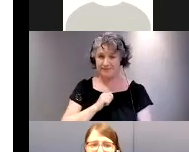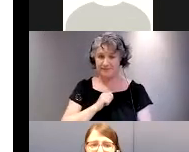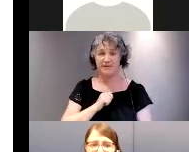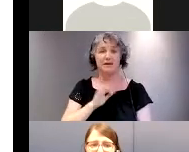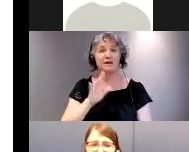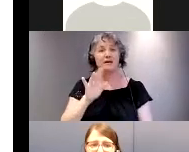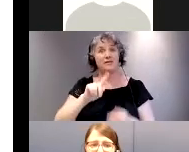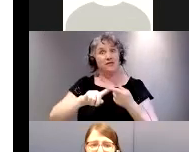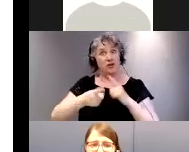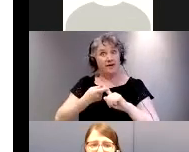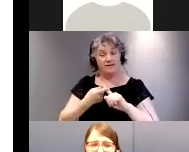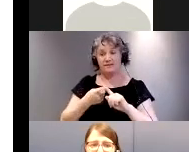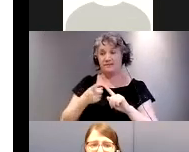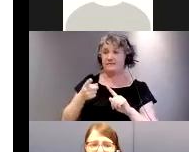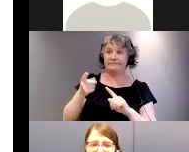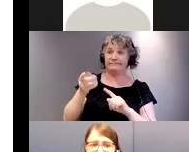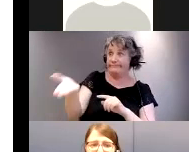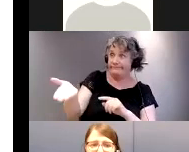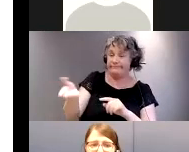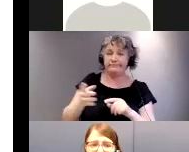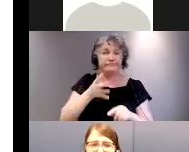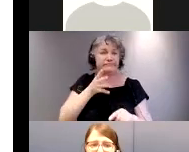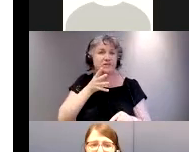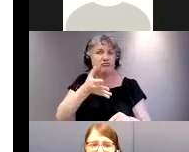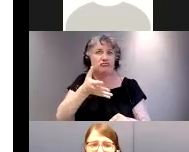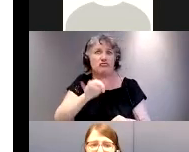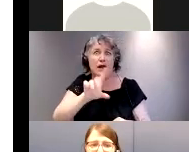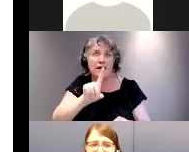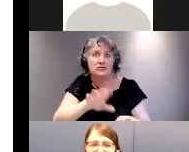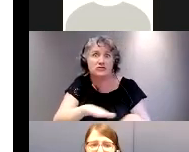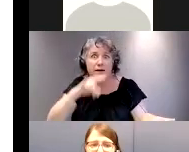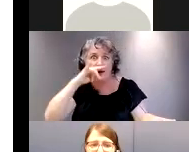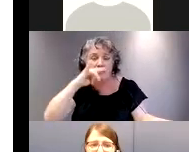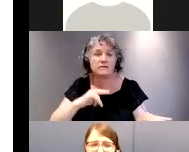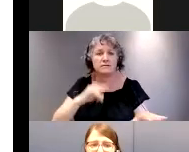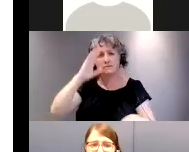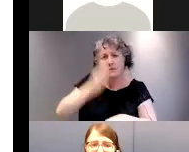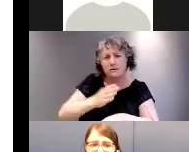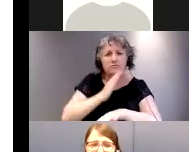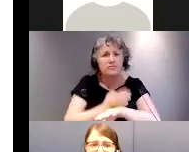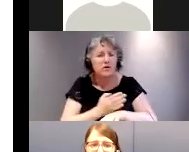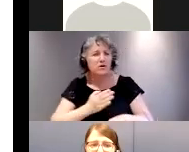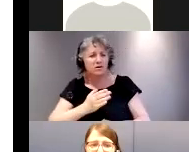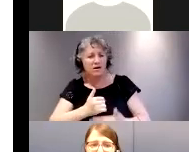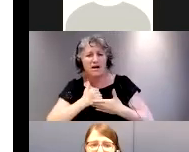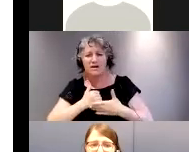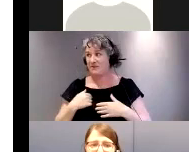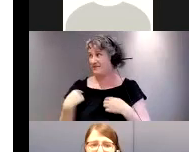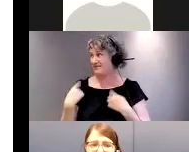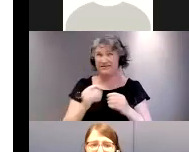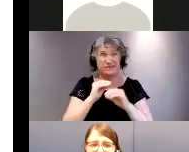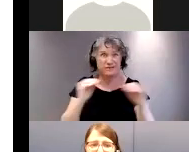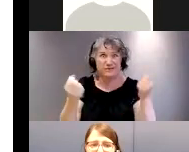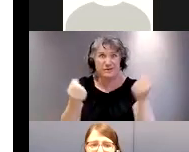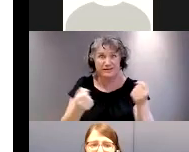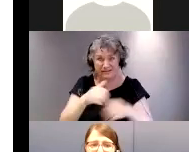This friend, my grandchild, my son, my daughter, they help me. I don't drive anymore. I'm not comfortable driving at